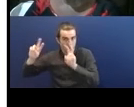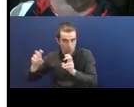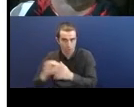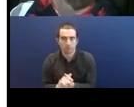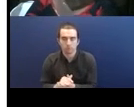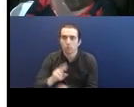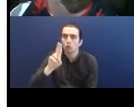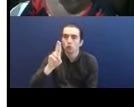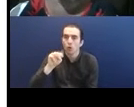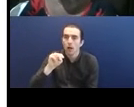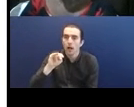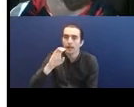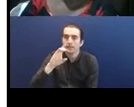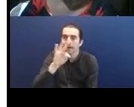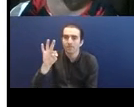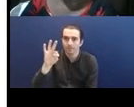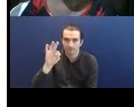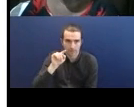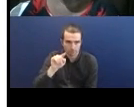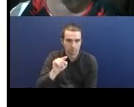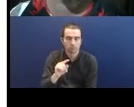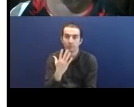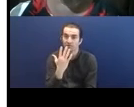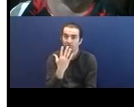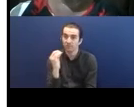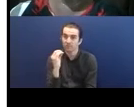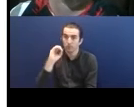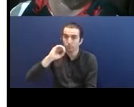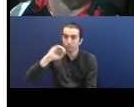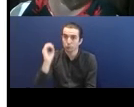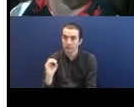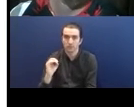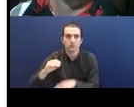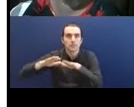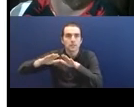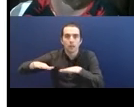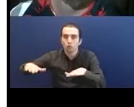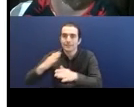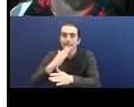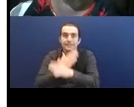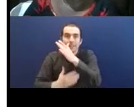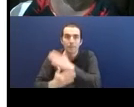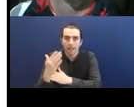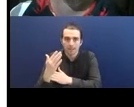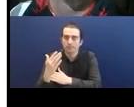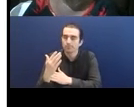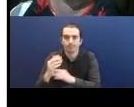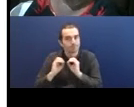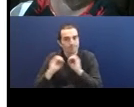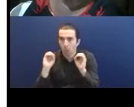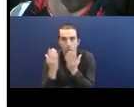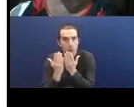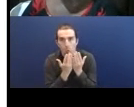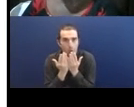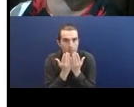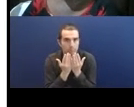that most affect them. Another quote from UNICEF also says about inclusive education is the most